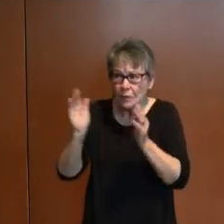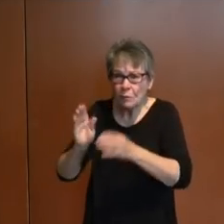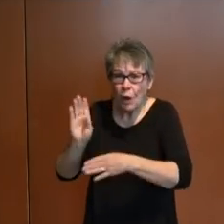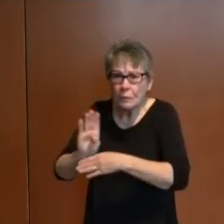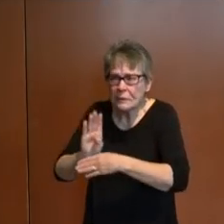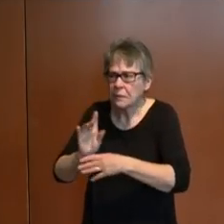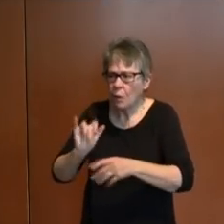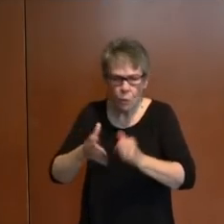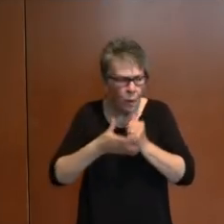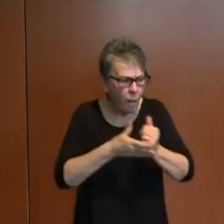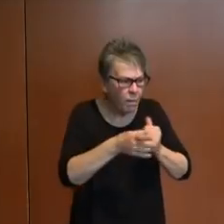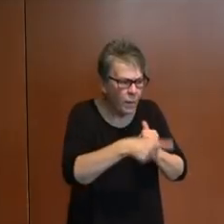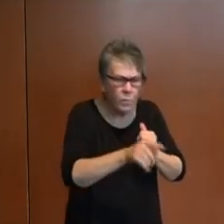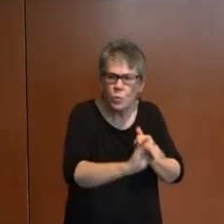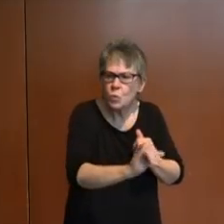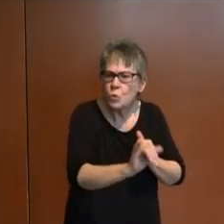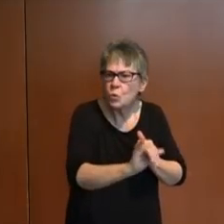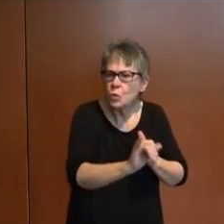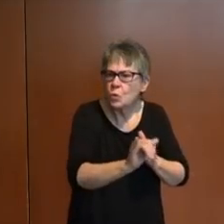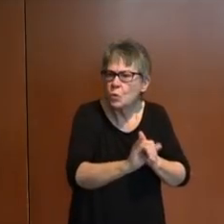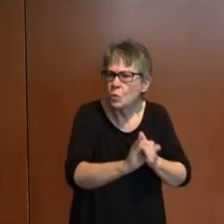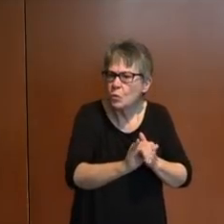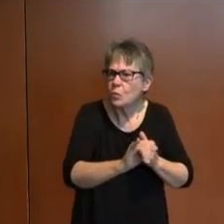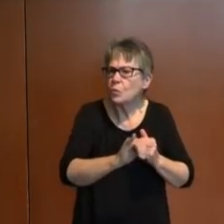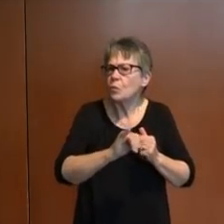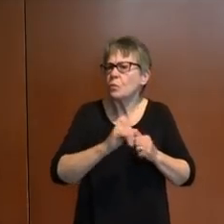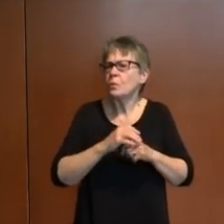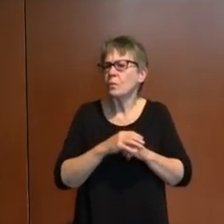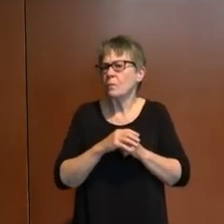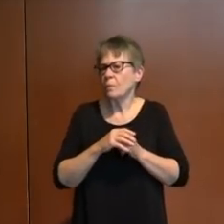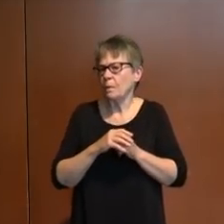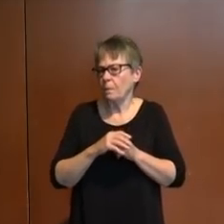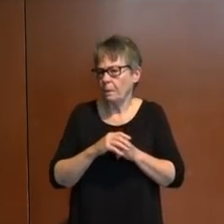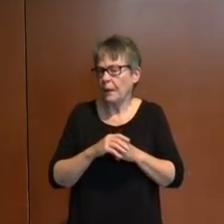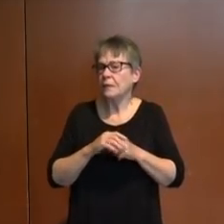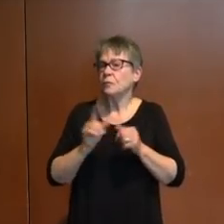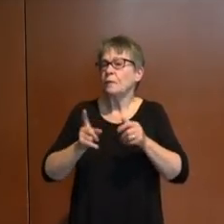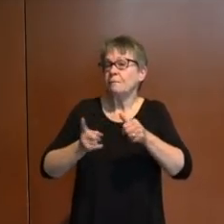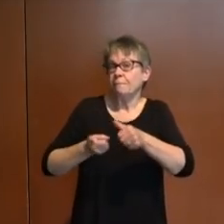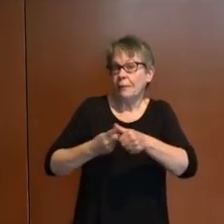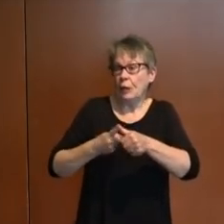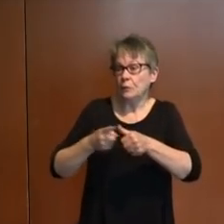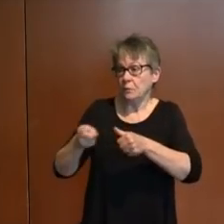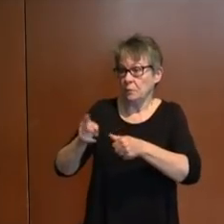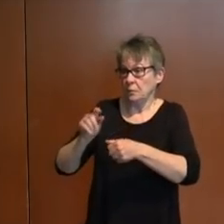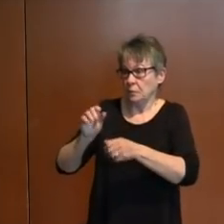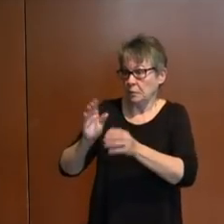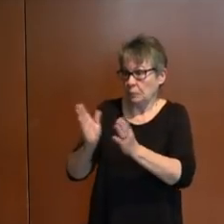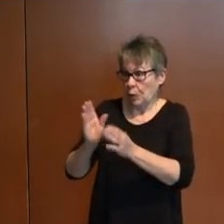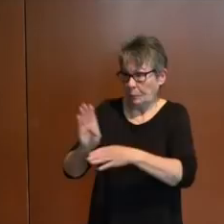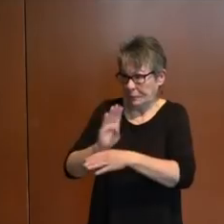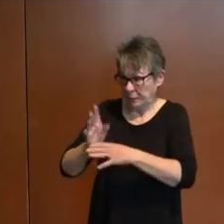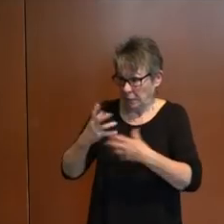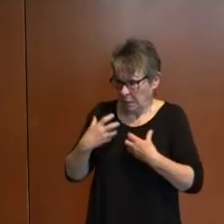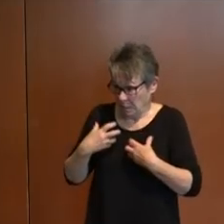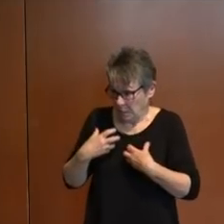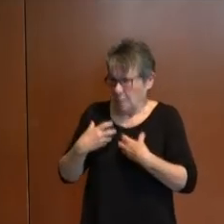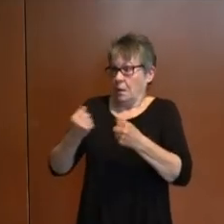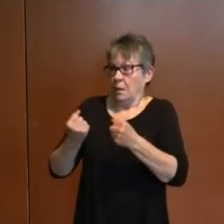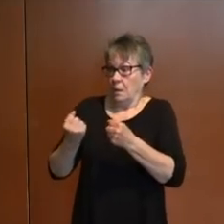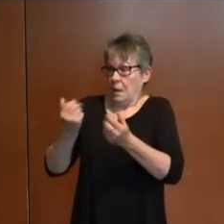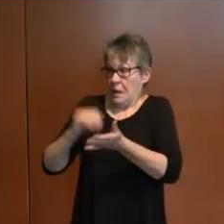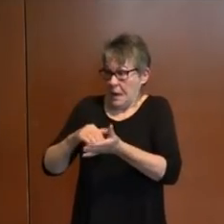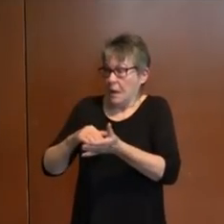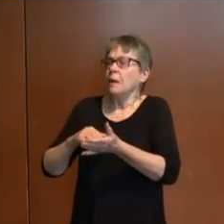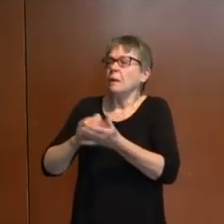In particular, the EDA's approach is built around a number of pillars in different